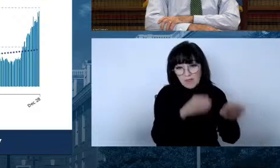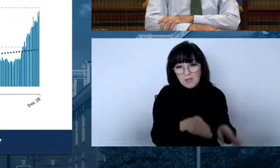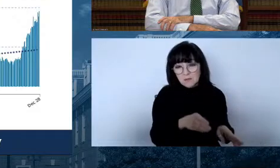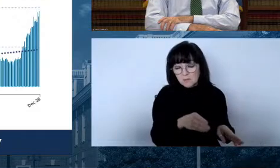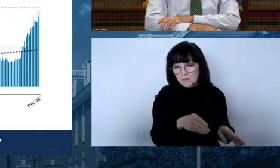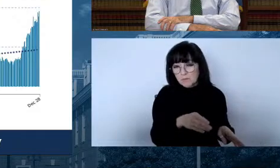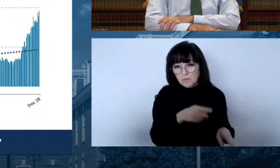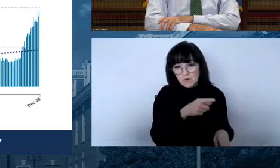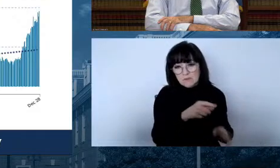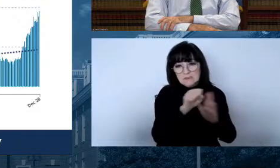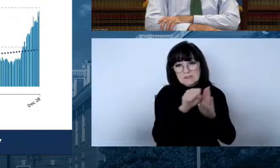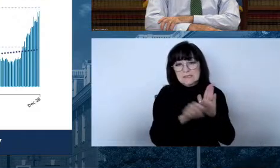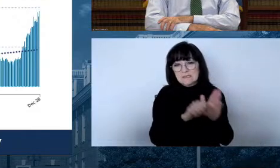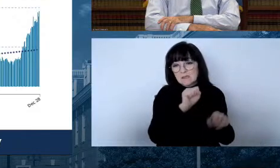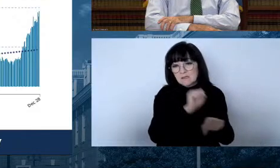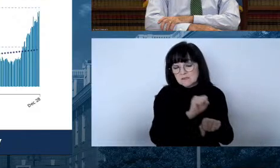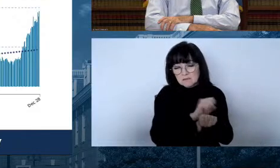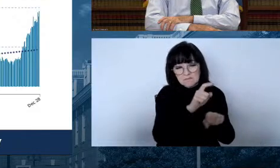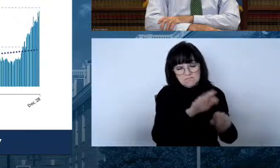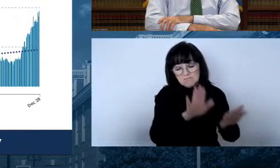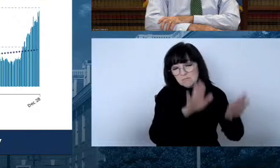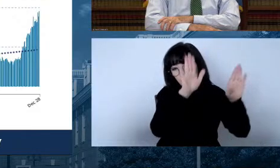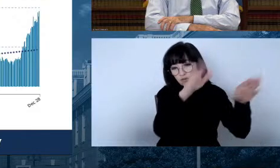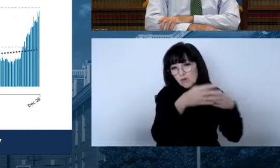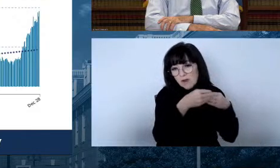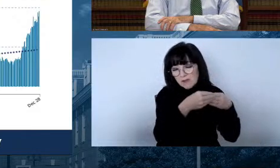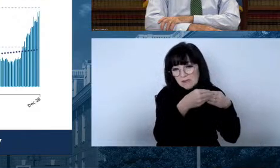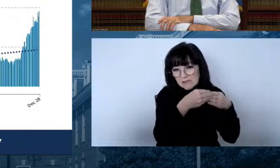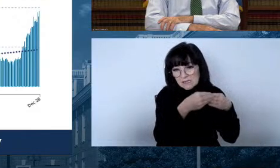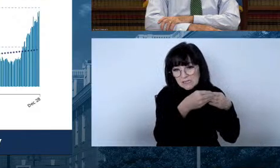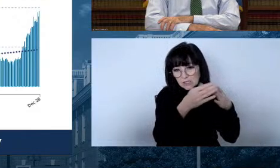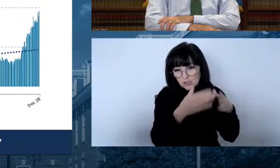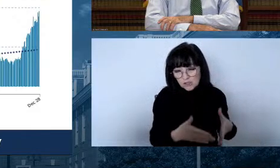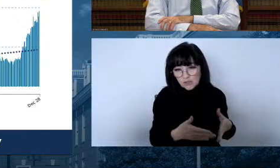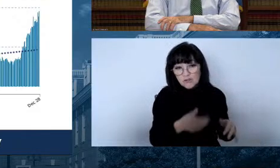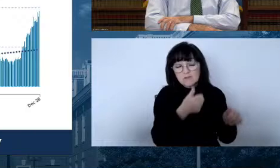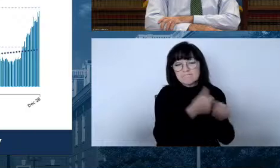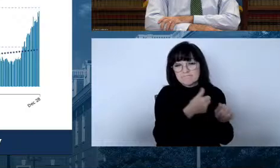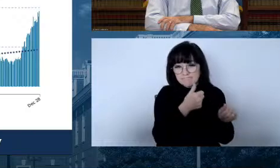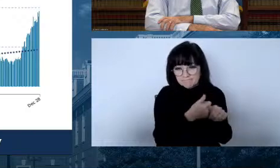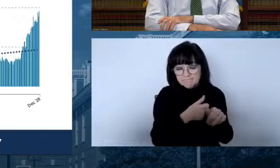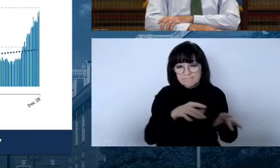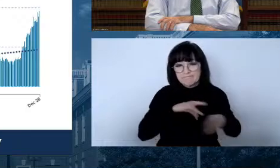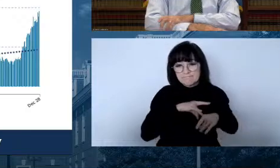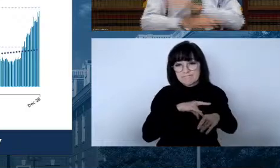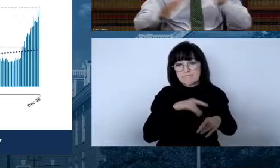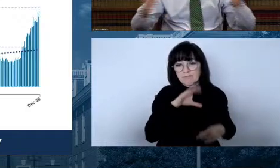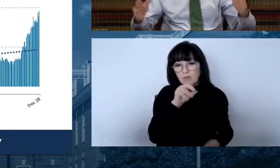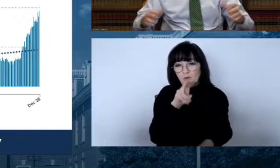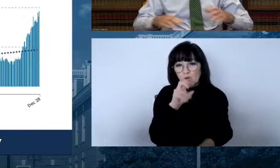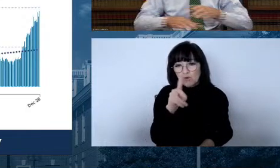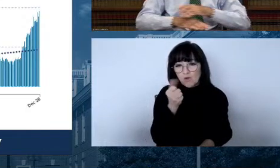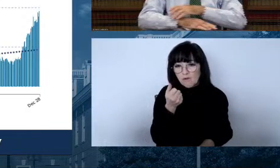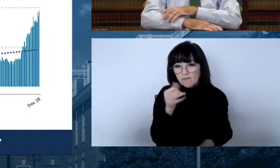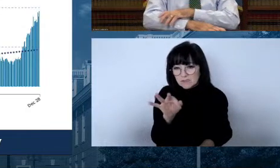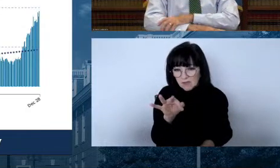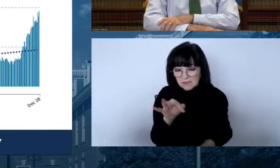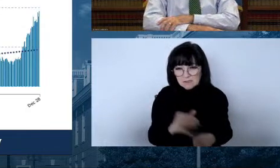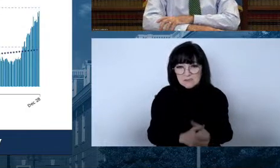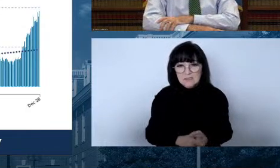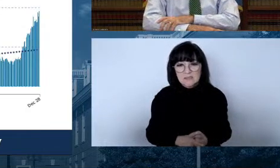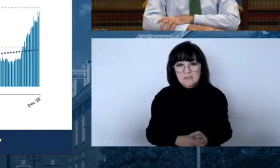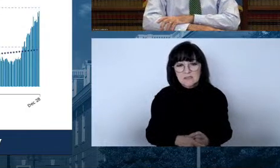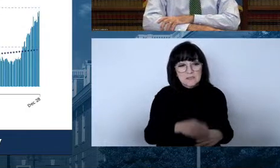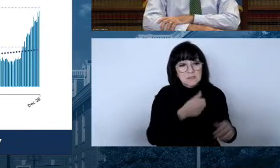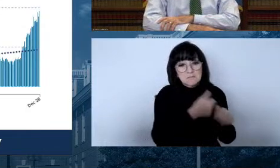well-liked state employee, a great leader in our state who succumbed to COVID-19. Not somebody that was